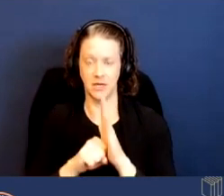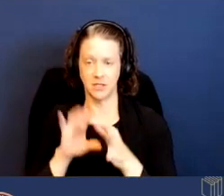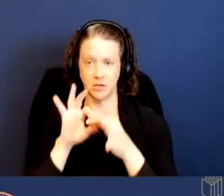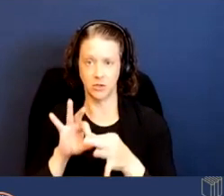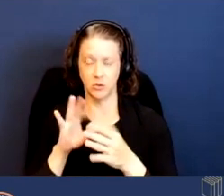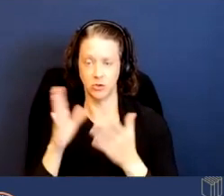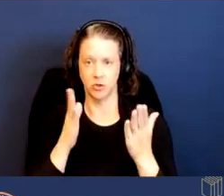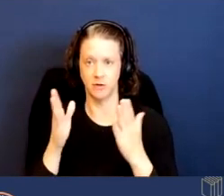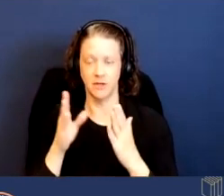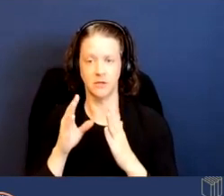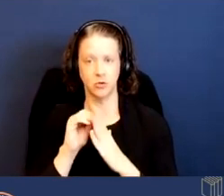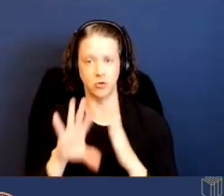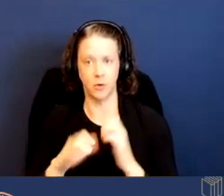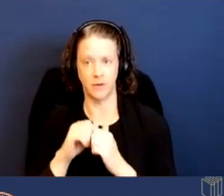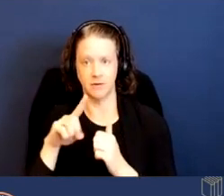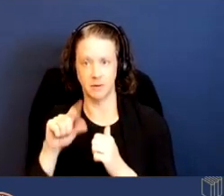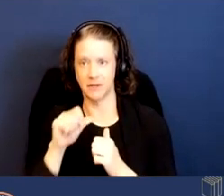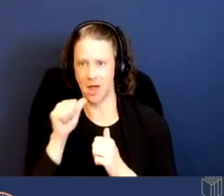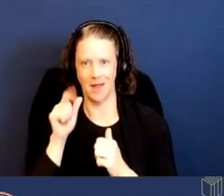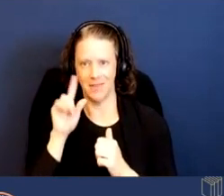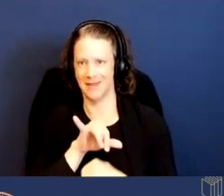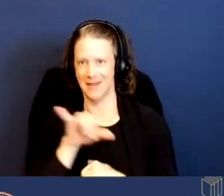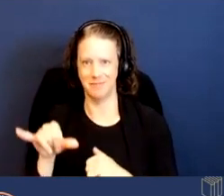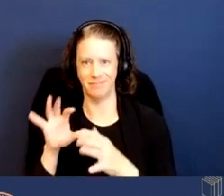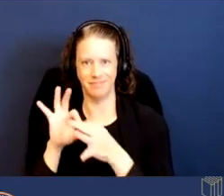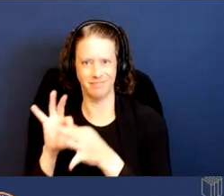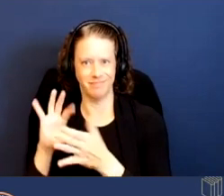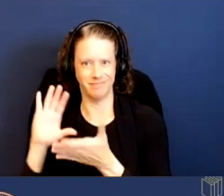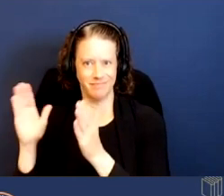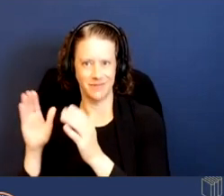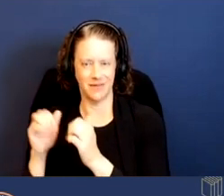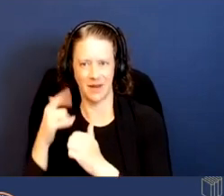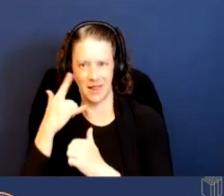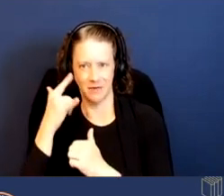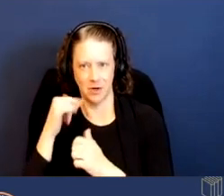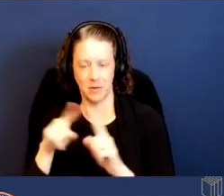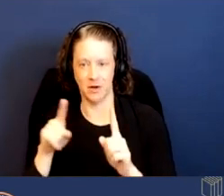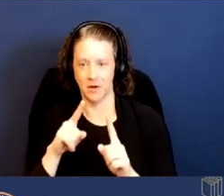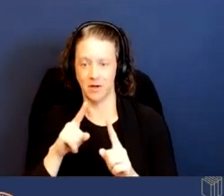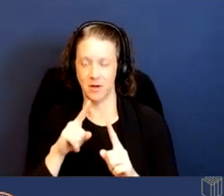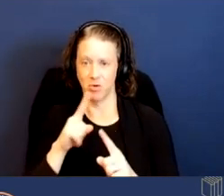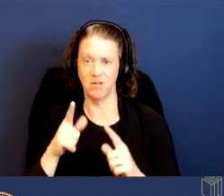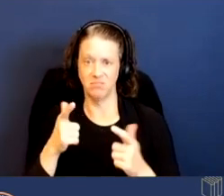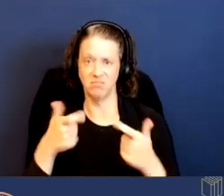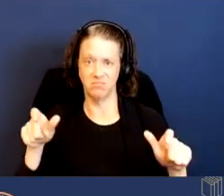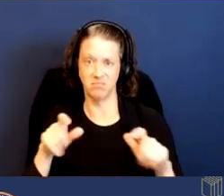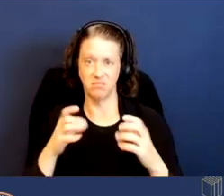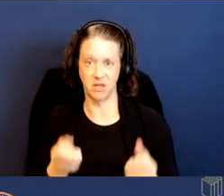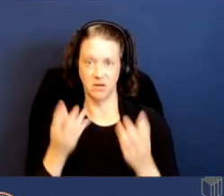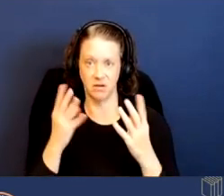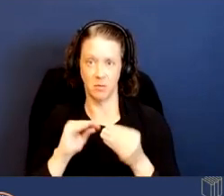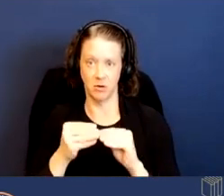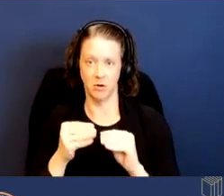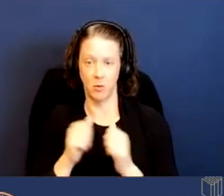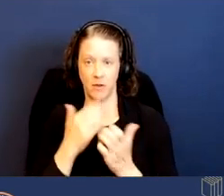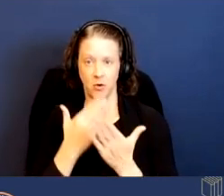disabilities. Obviously not as much as California, but still, I think a really a pretty good amount, and with a really good